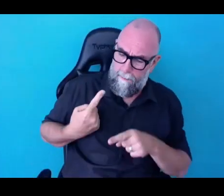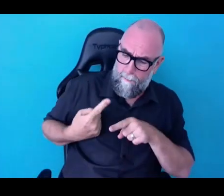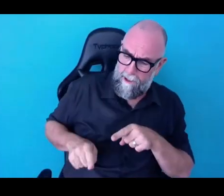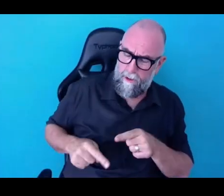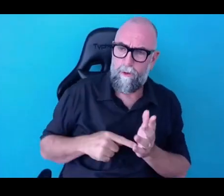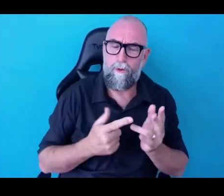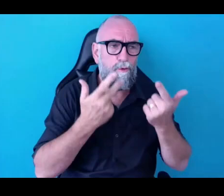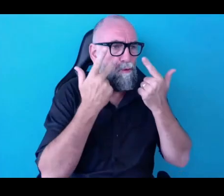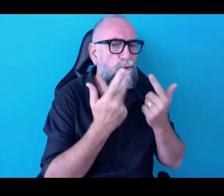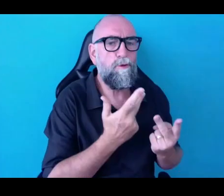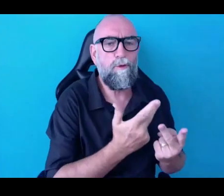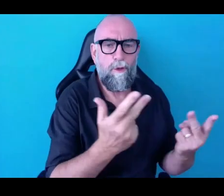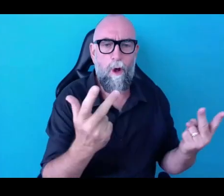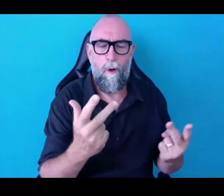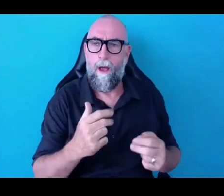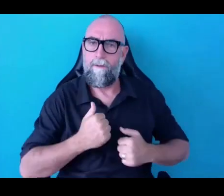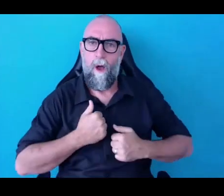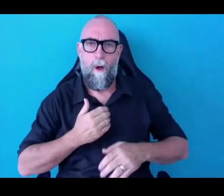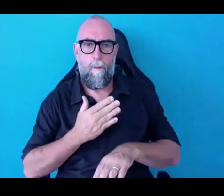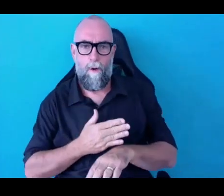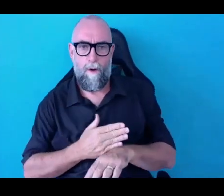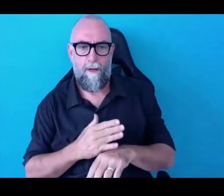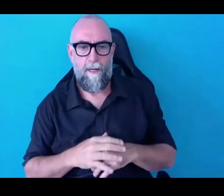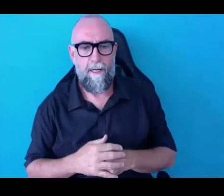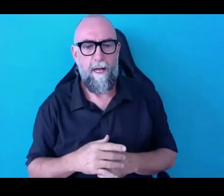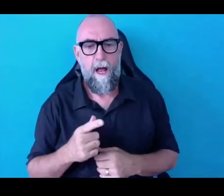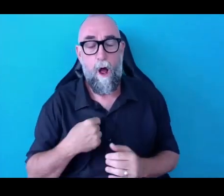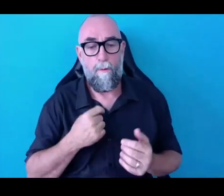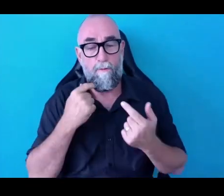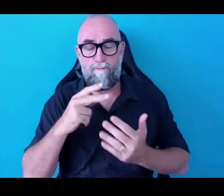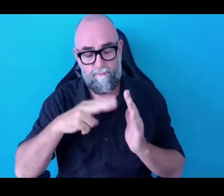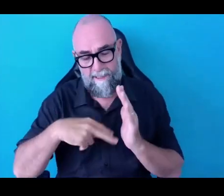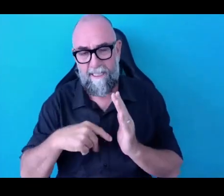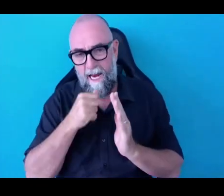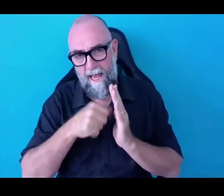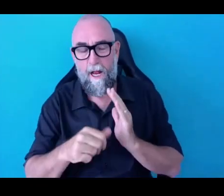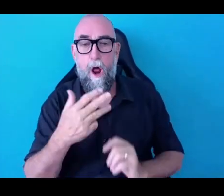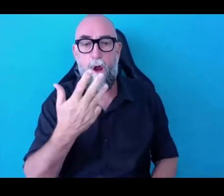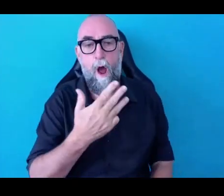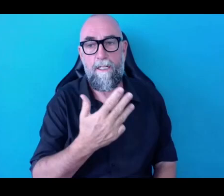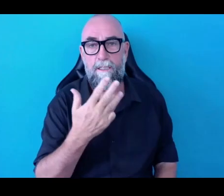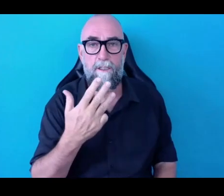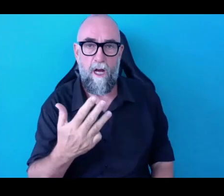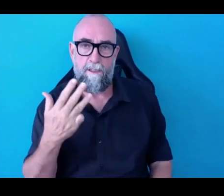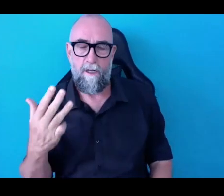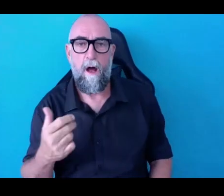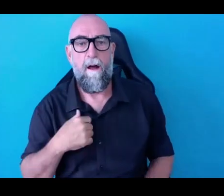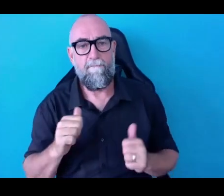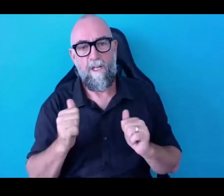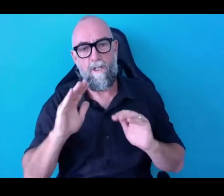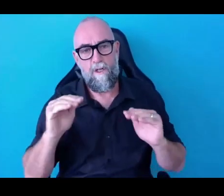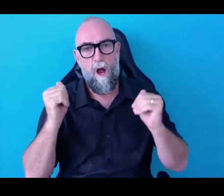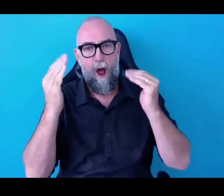I'll read one of them to you now. Dear Gordon Bennett, 1999 was my last year of high school and the year I went to see